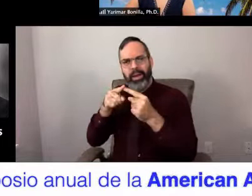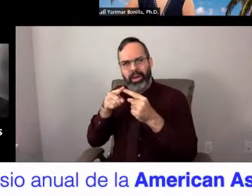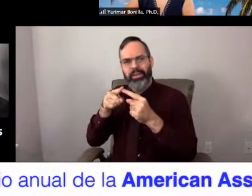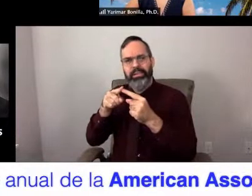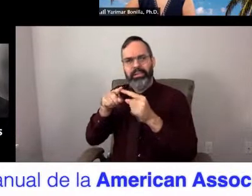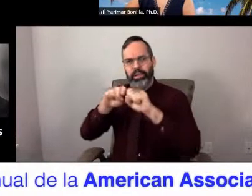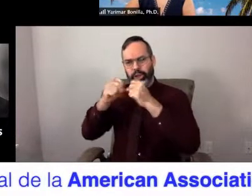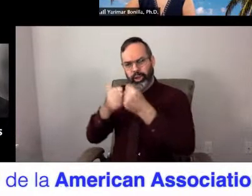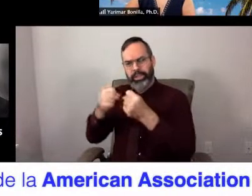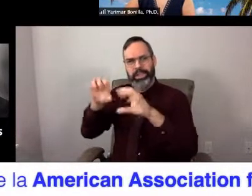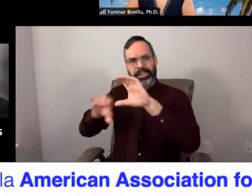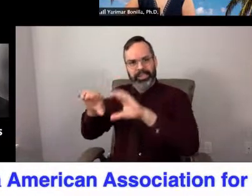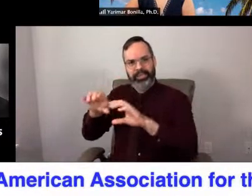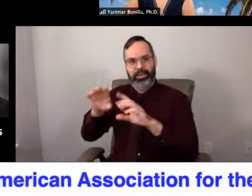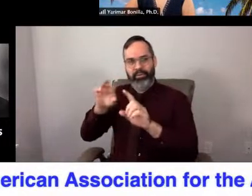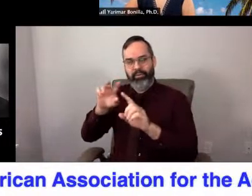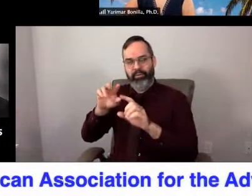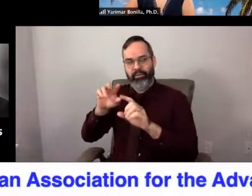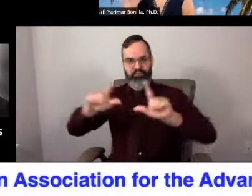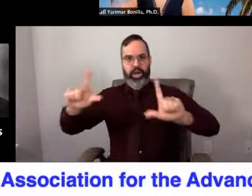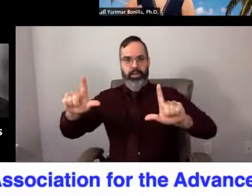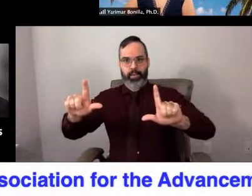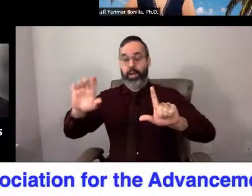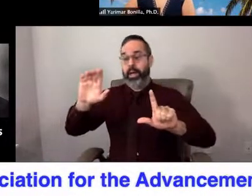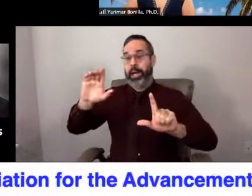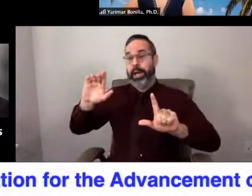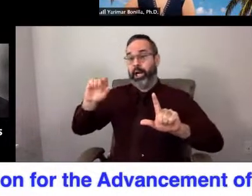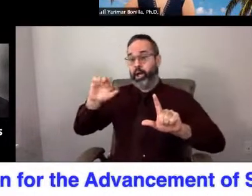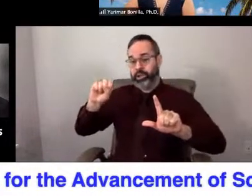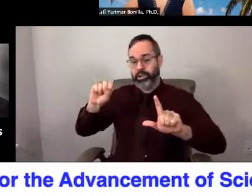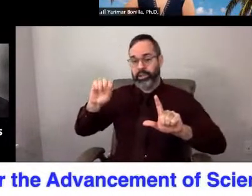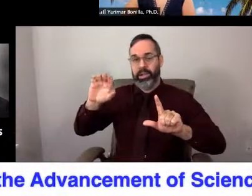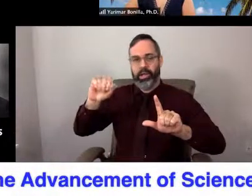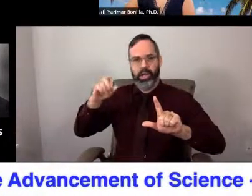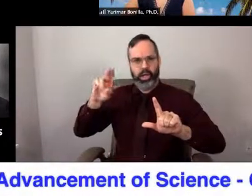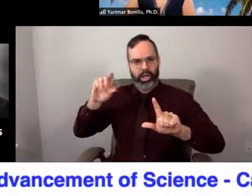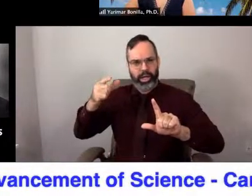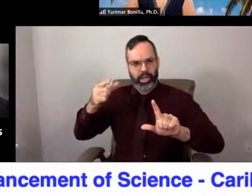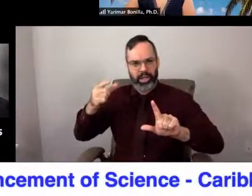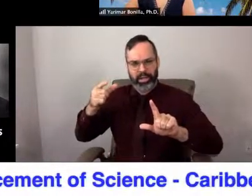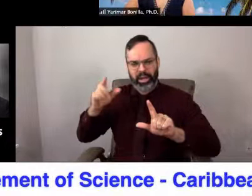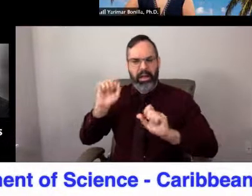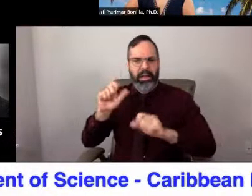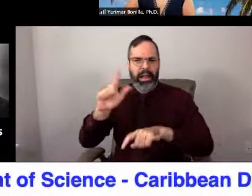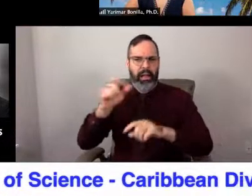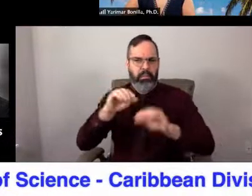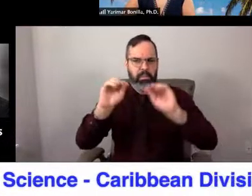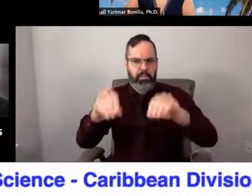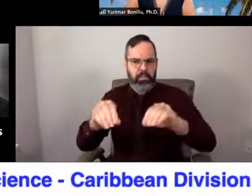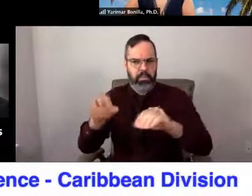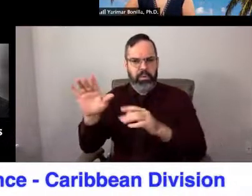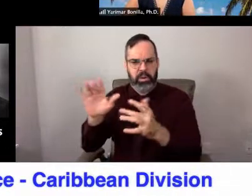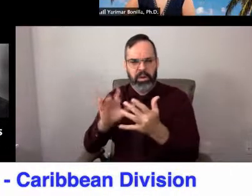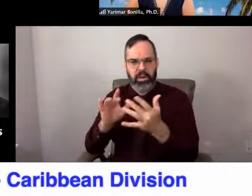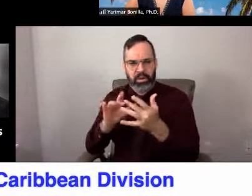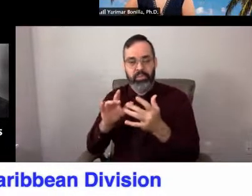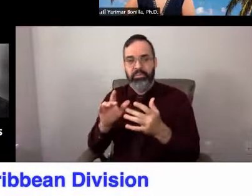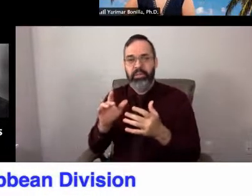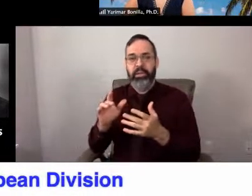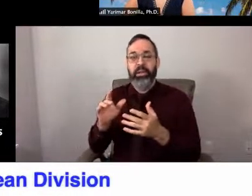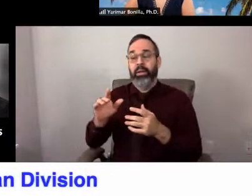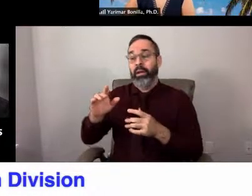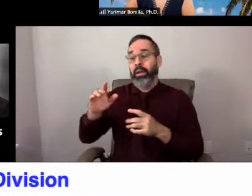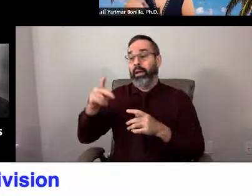is Carlos Caduf. I can put a link on the chat for that as well. He wrote a book called Pandemic Perhaps, about